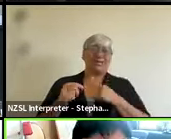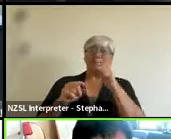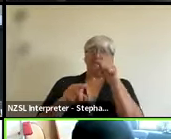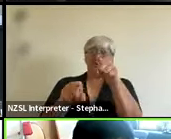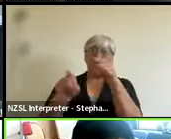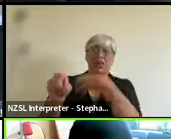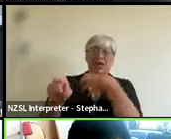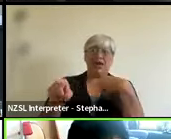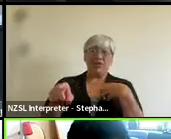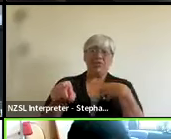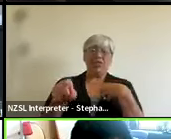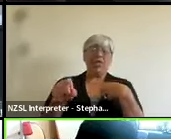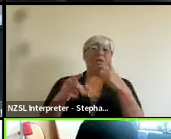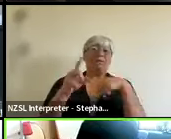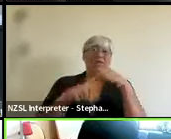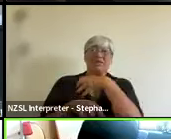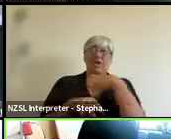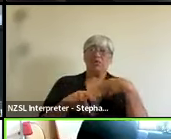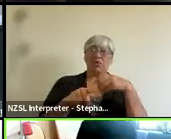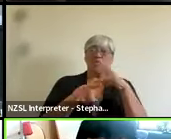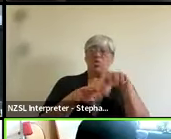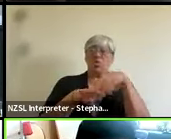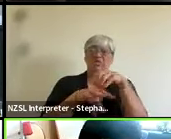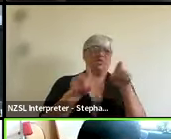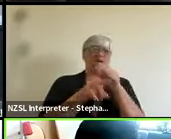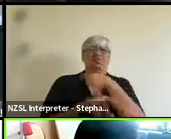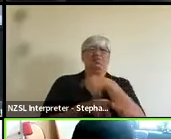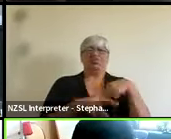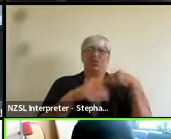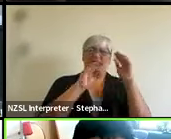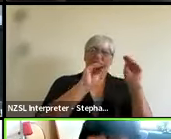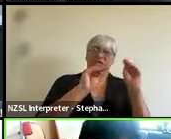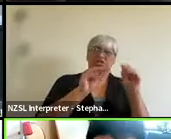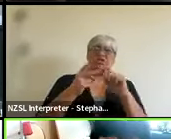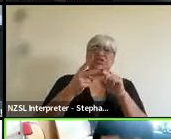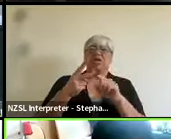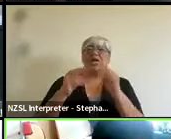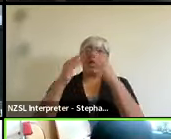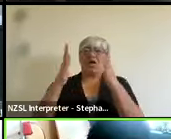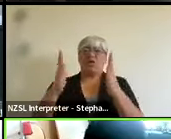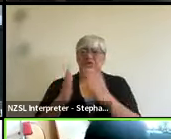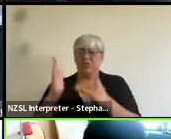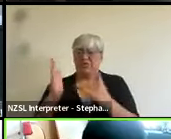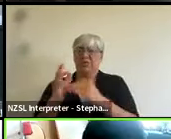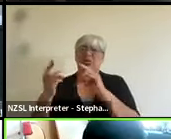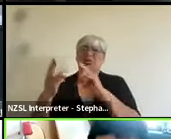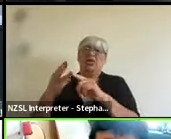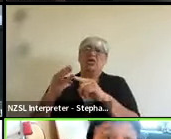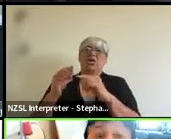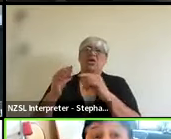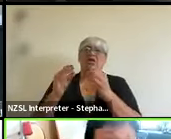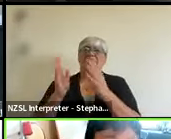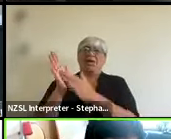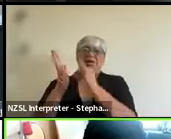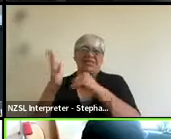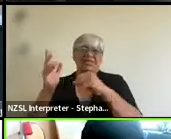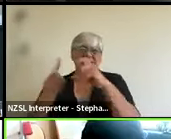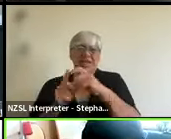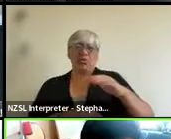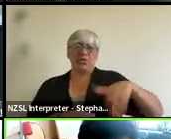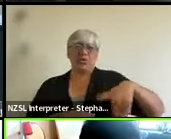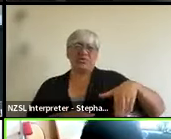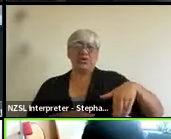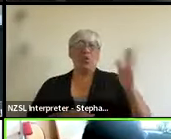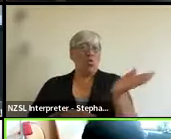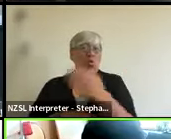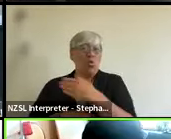government agencies like Ministry of Education, Oranga Tamariki, Ministry of Social Development, and all of those government